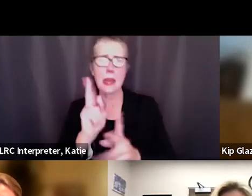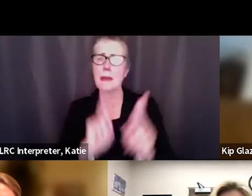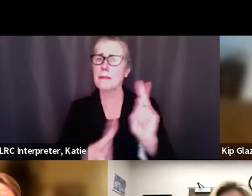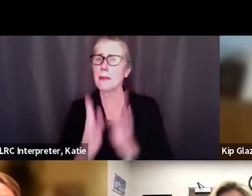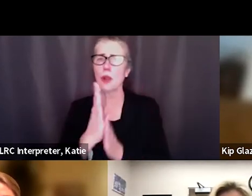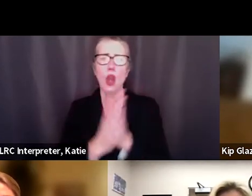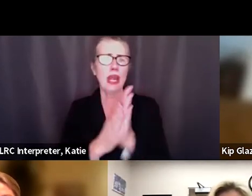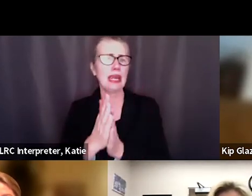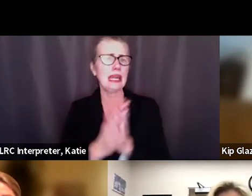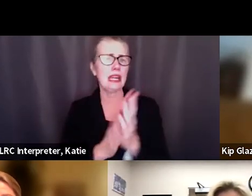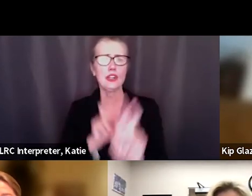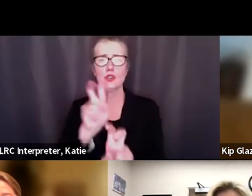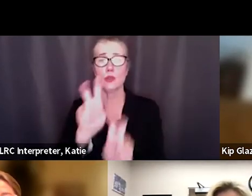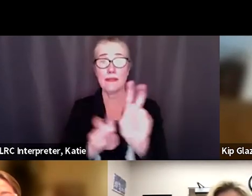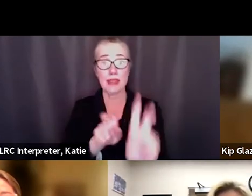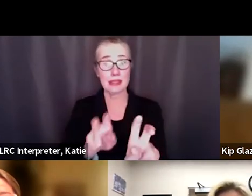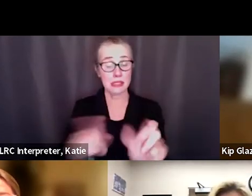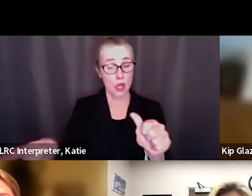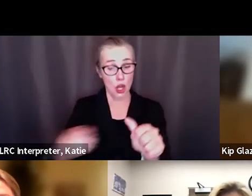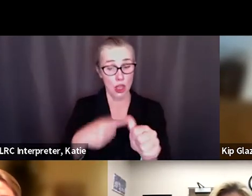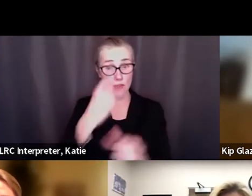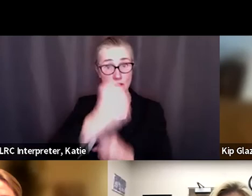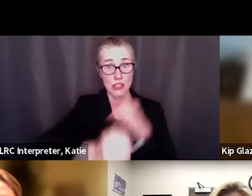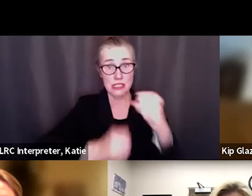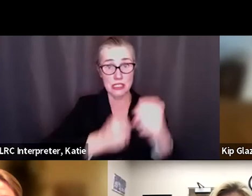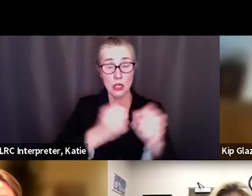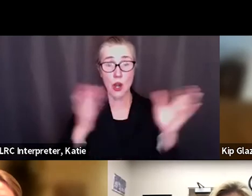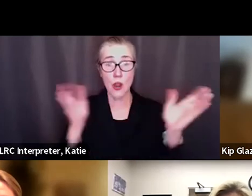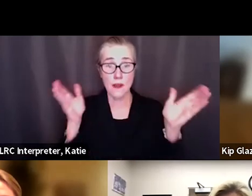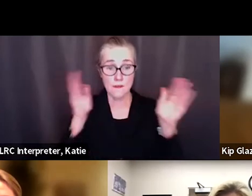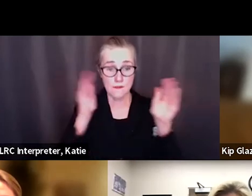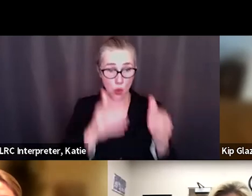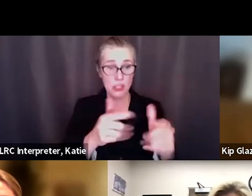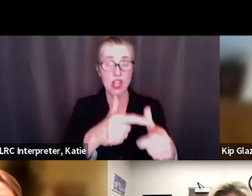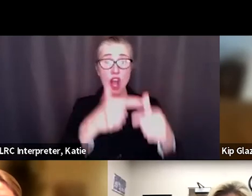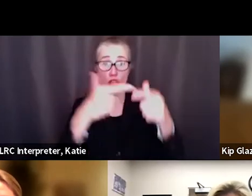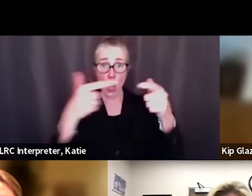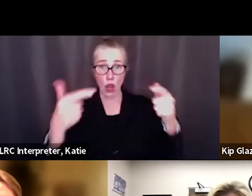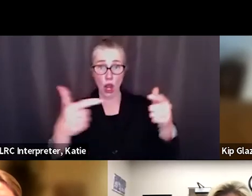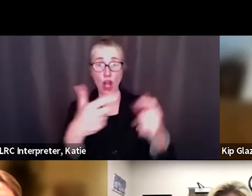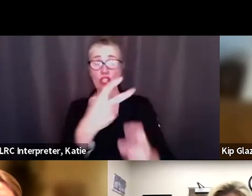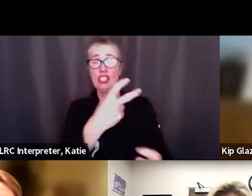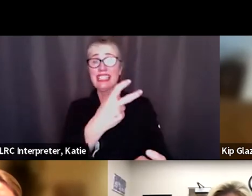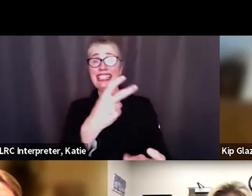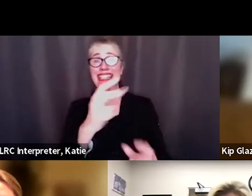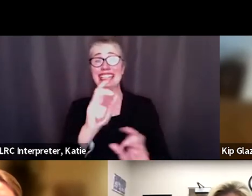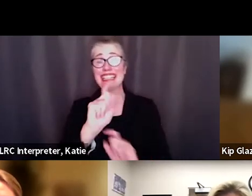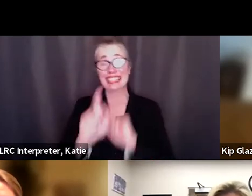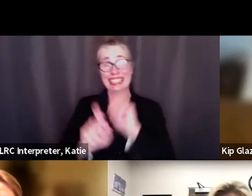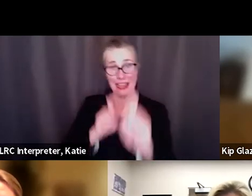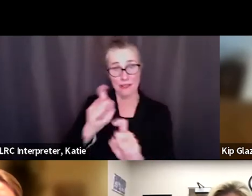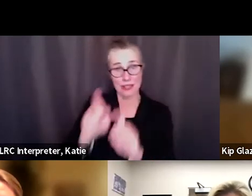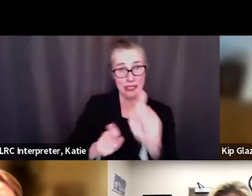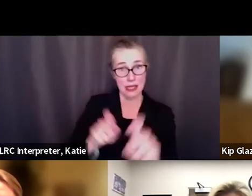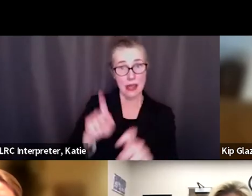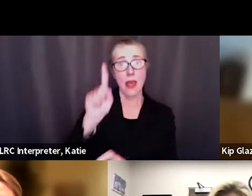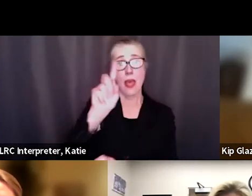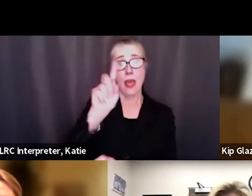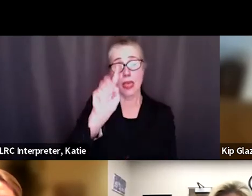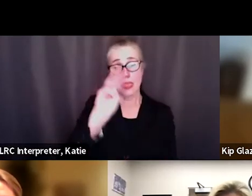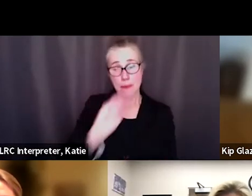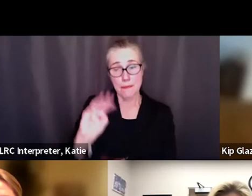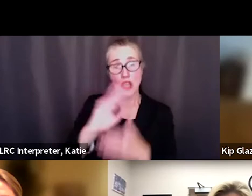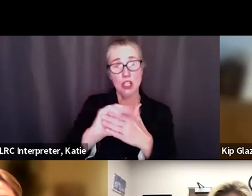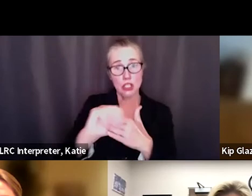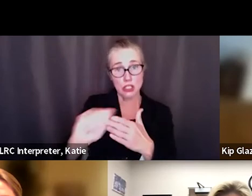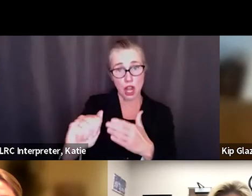over the first year to focus on the large naming gifts that will really uh launch the project the million dollar plus investments and then in